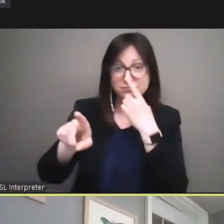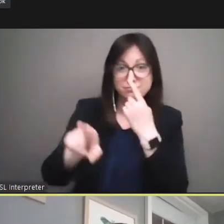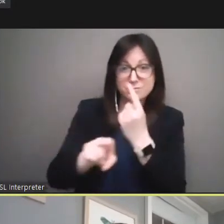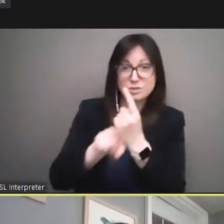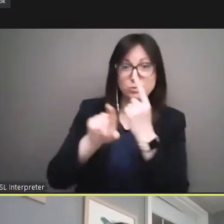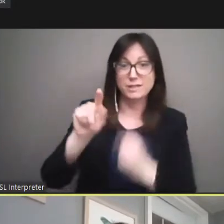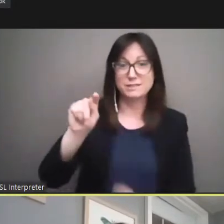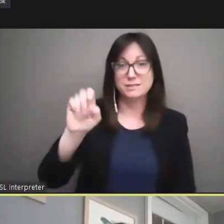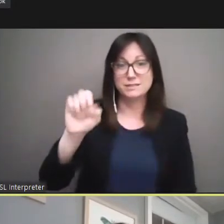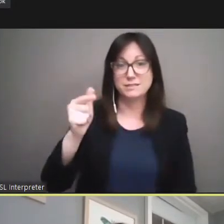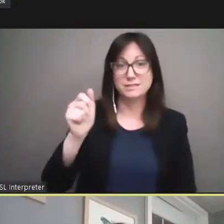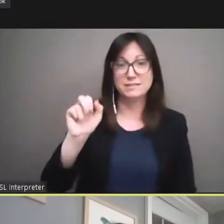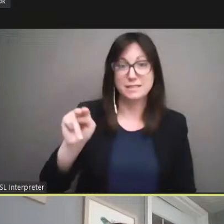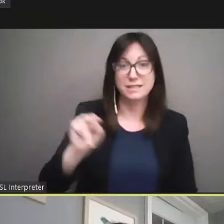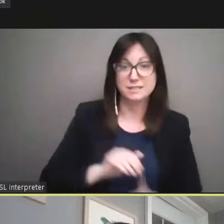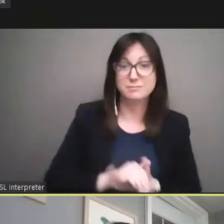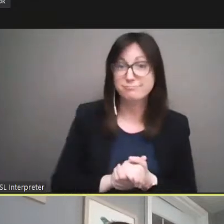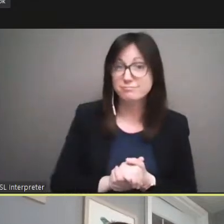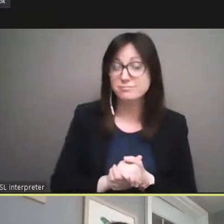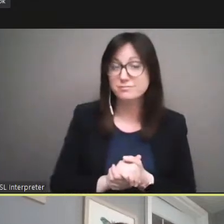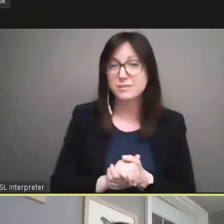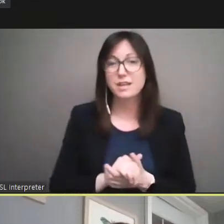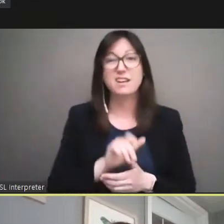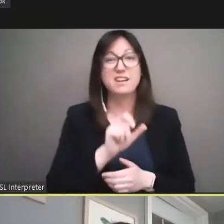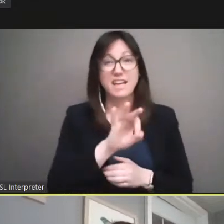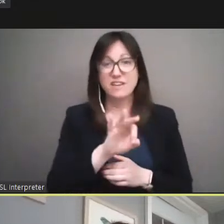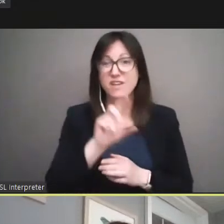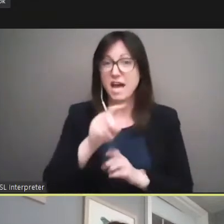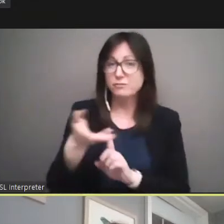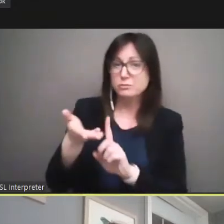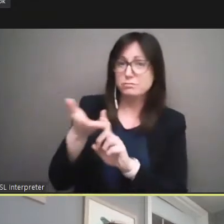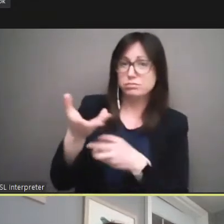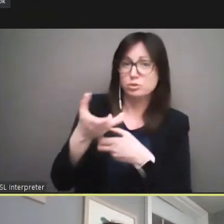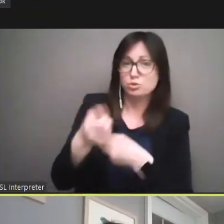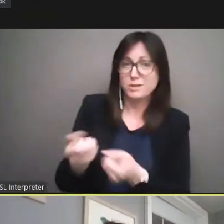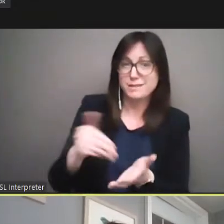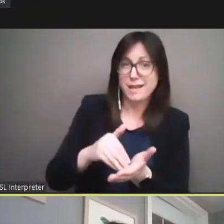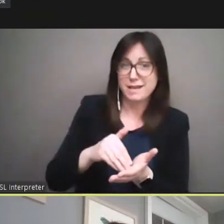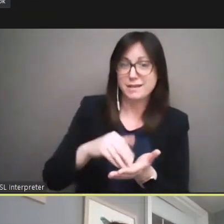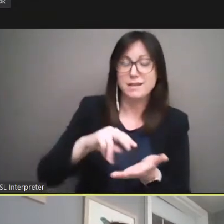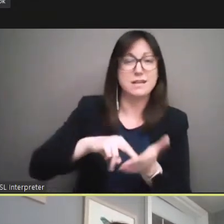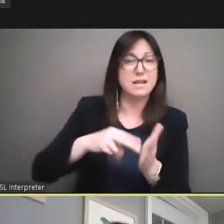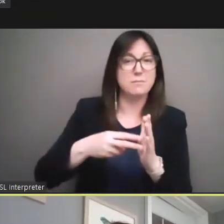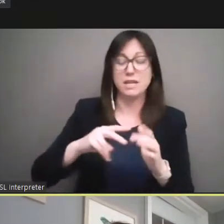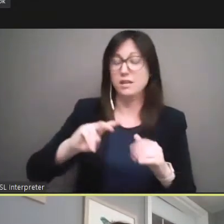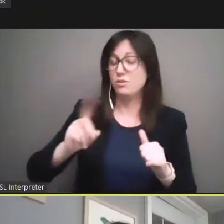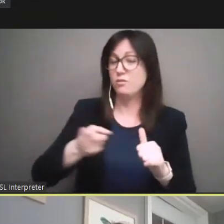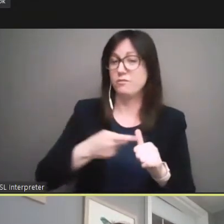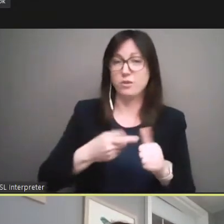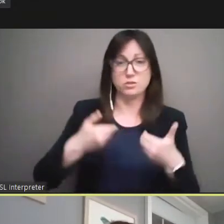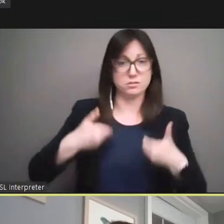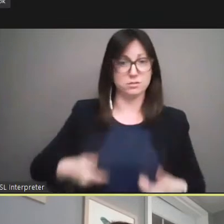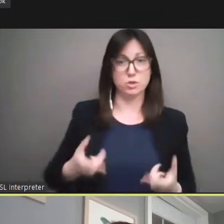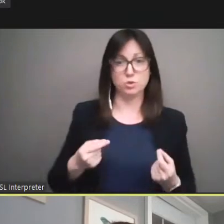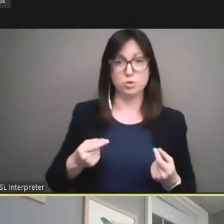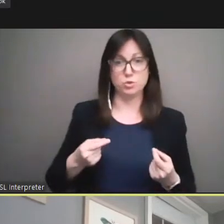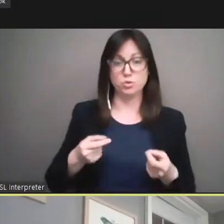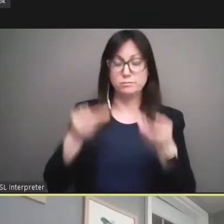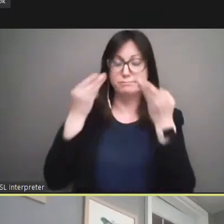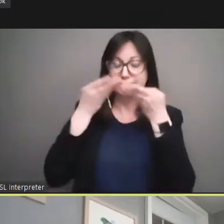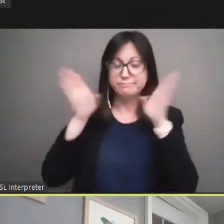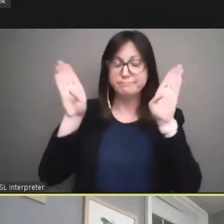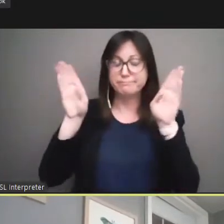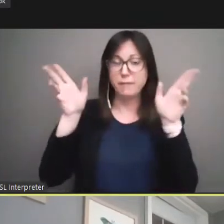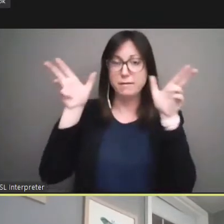You know, if you're going to rebuild trust, you better start listening first. And it's a